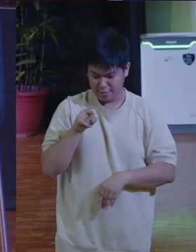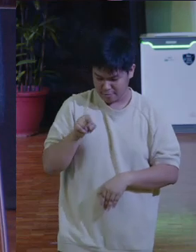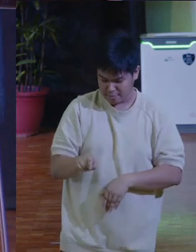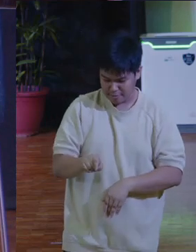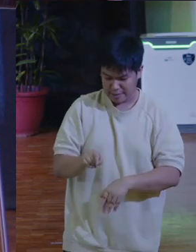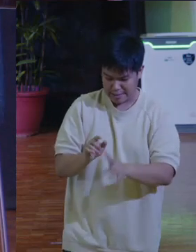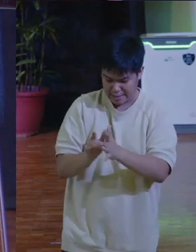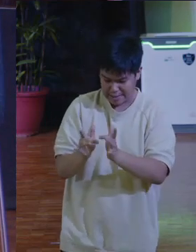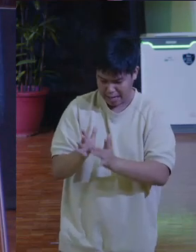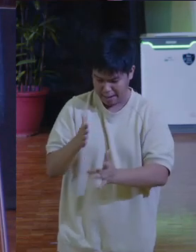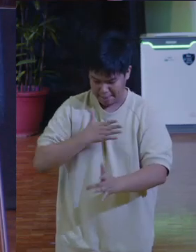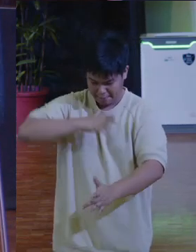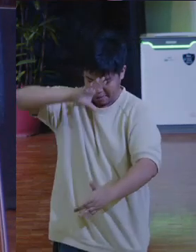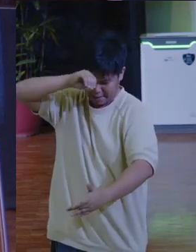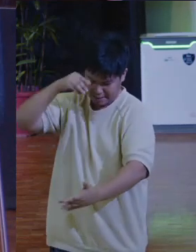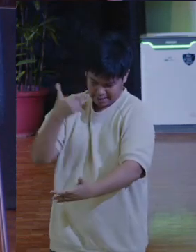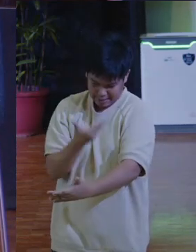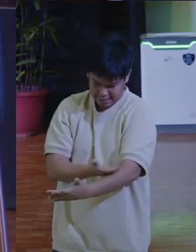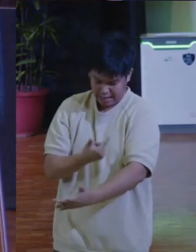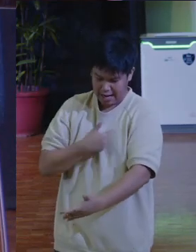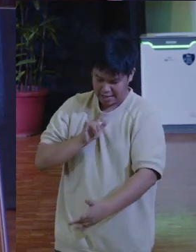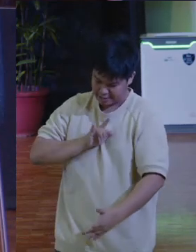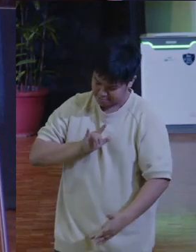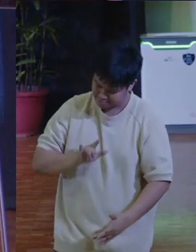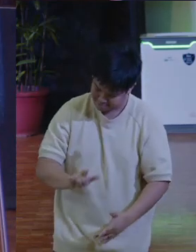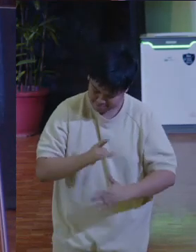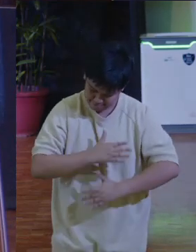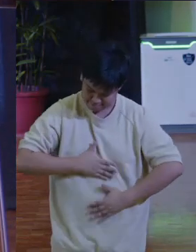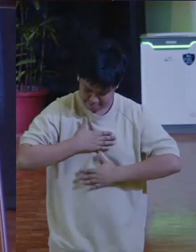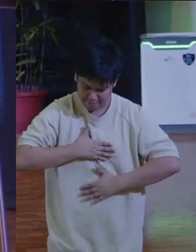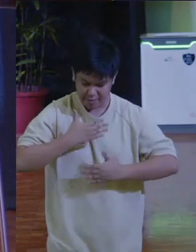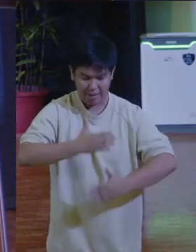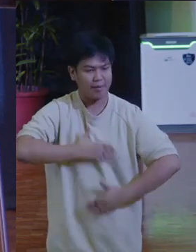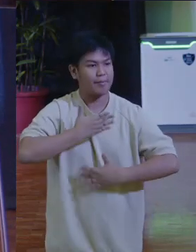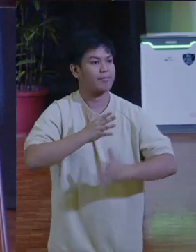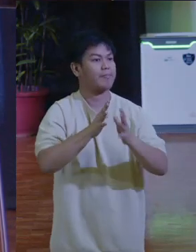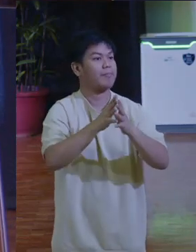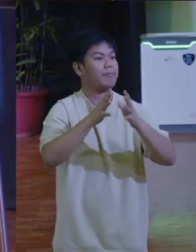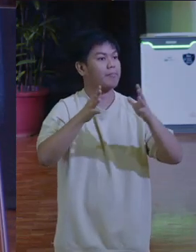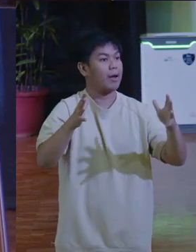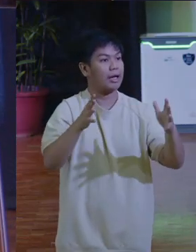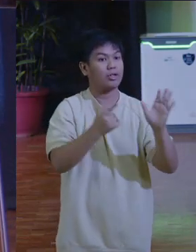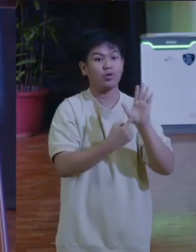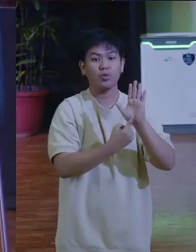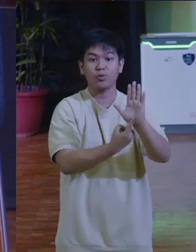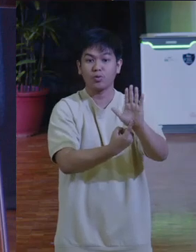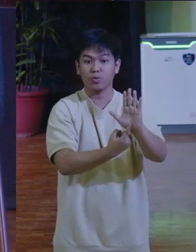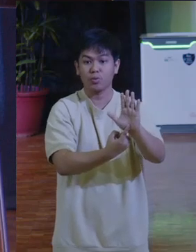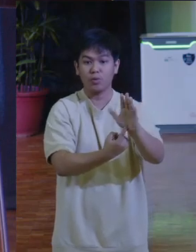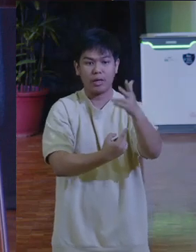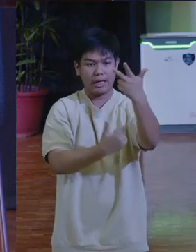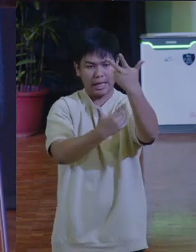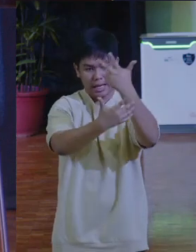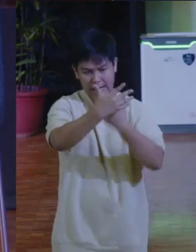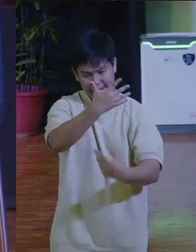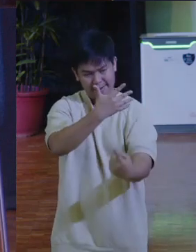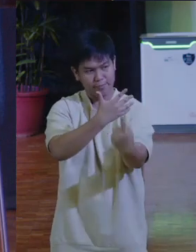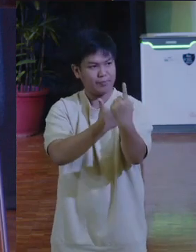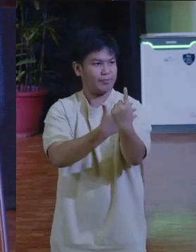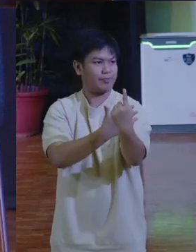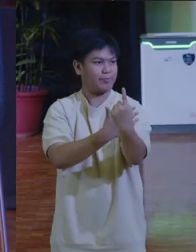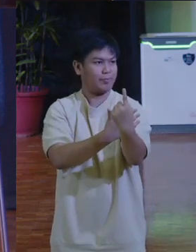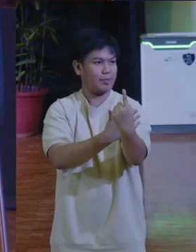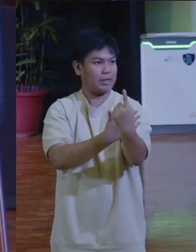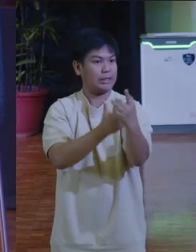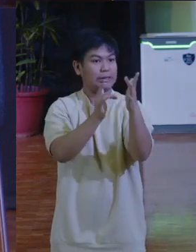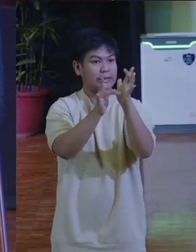beloved Son, with whom I am well pleased. Nandun po ang Ama, nandun po ang Anak, nandun po